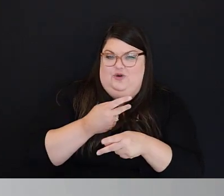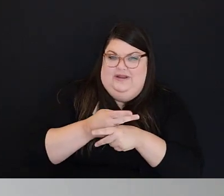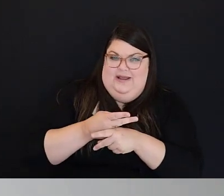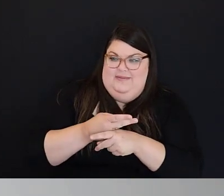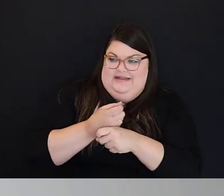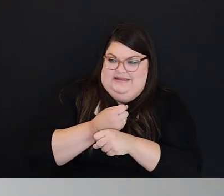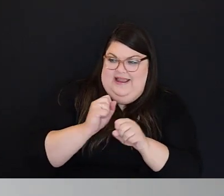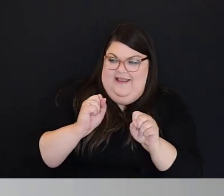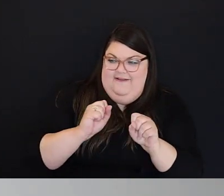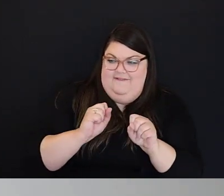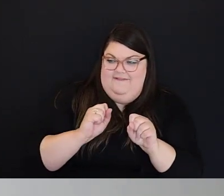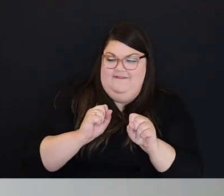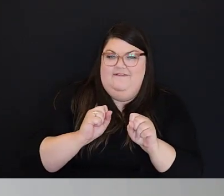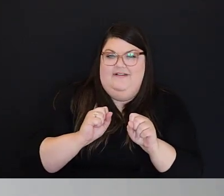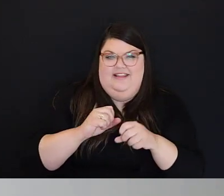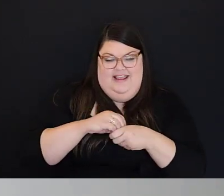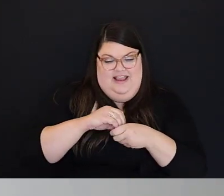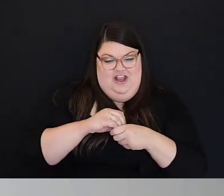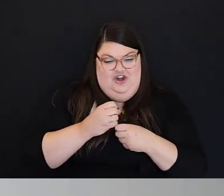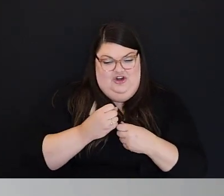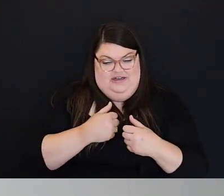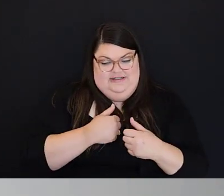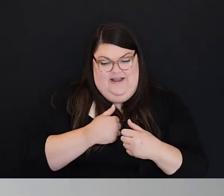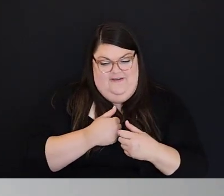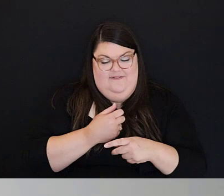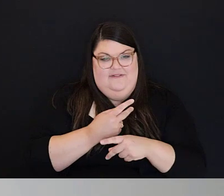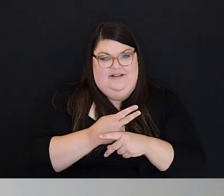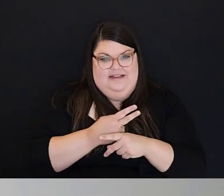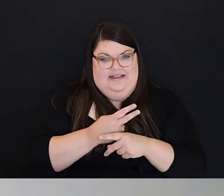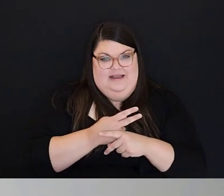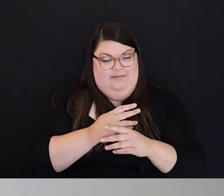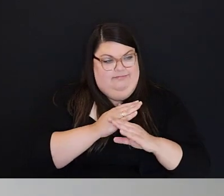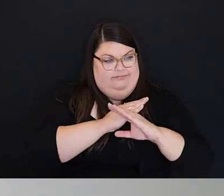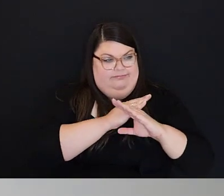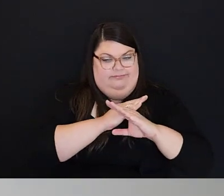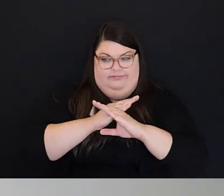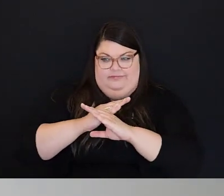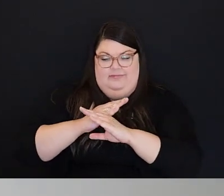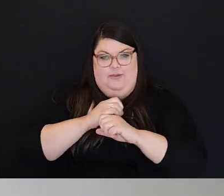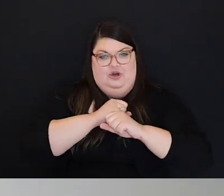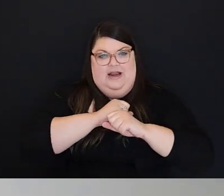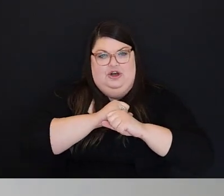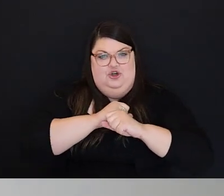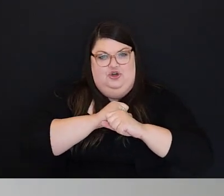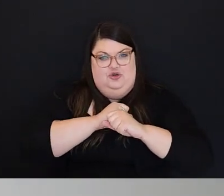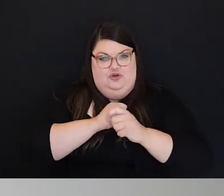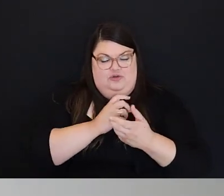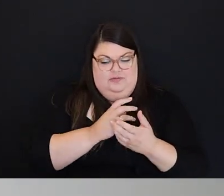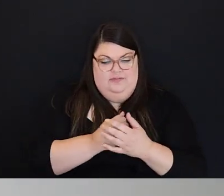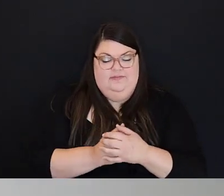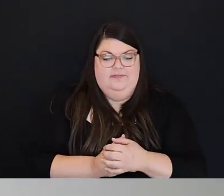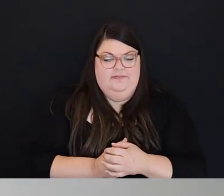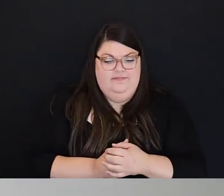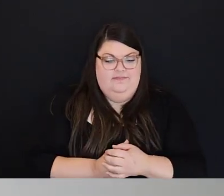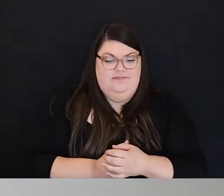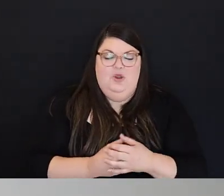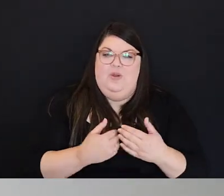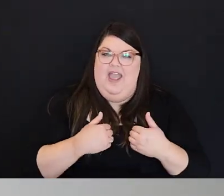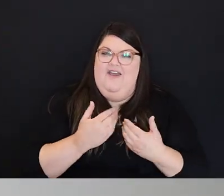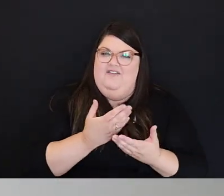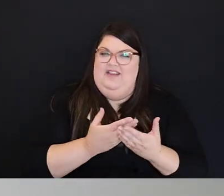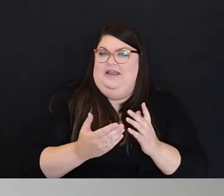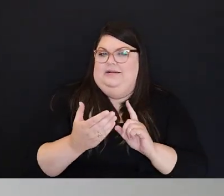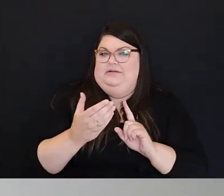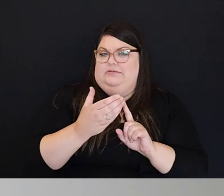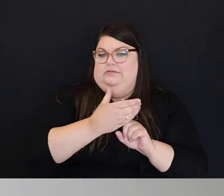our inner selves keep us safe, and we have these protectors, and we have like like these things